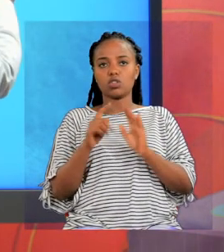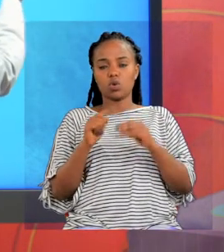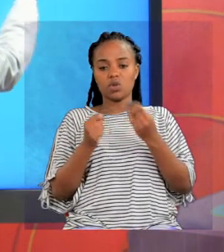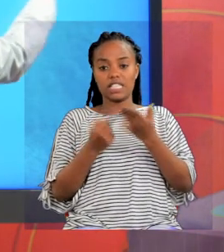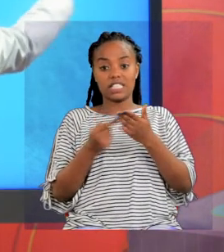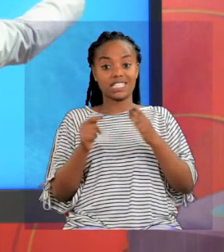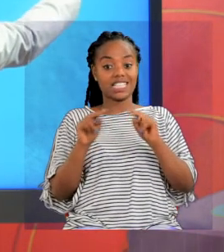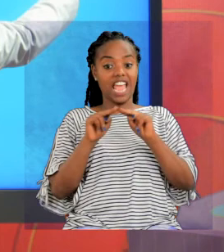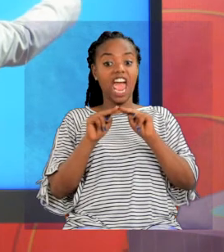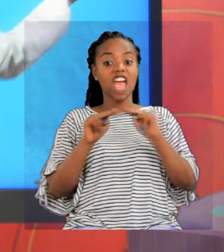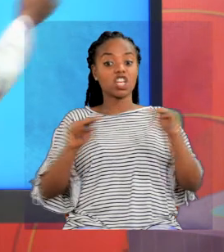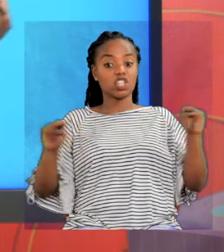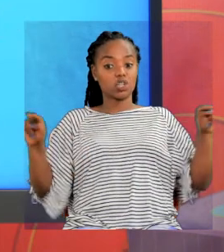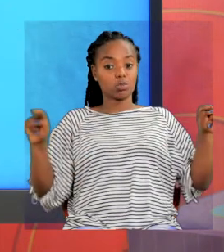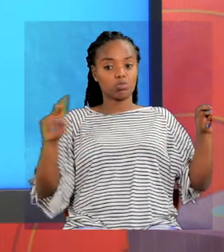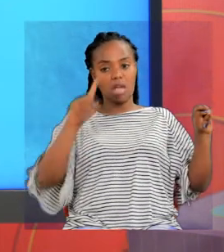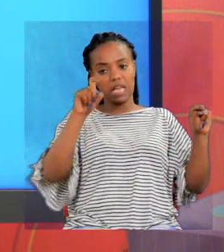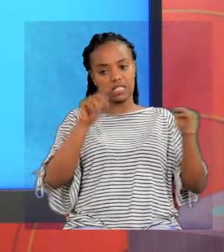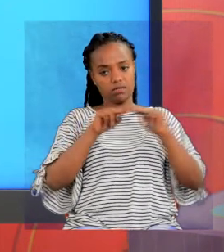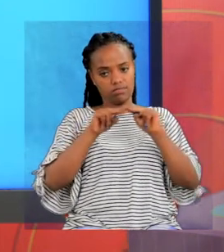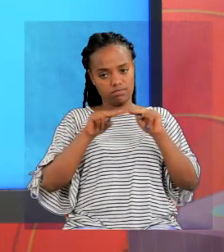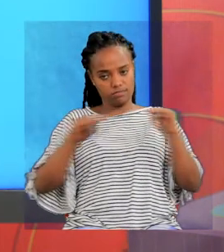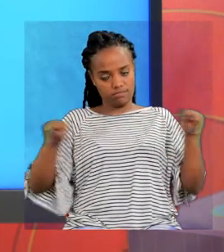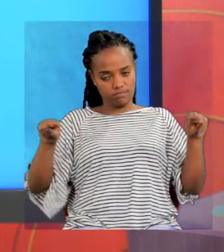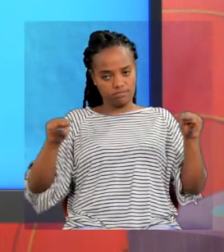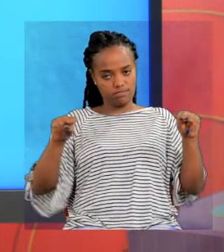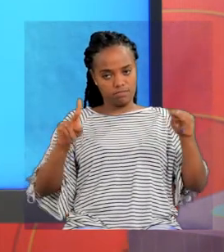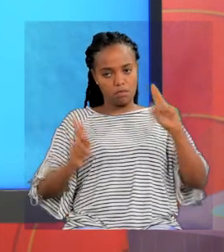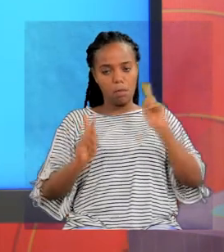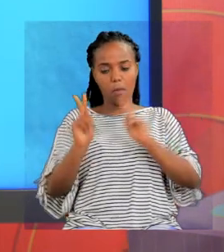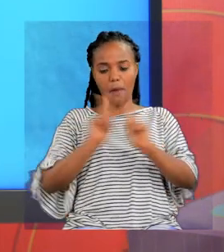axis. Its axis is parallel to x-axis.